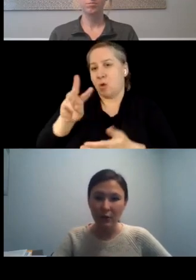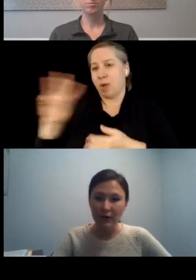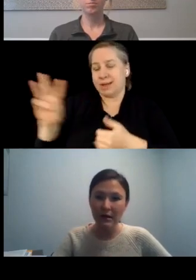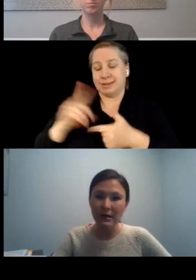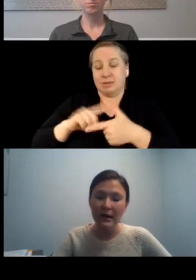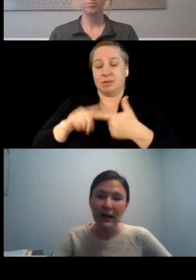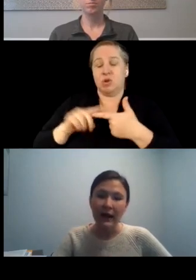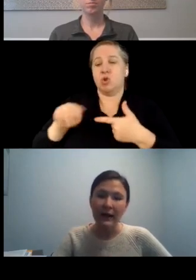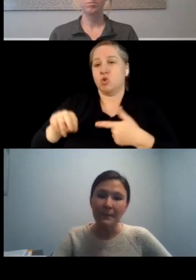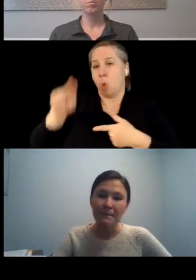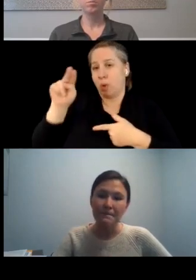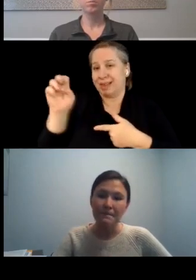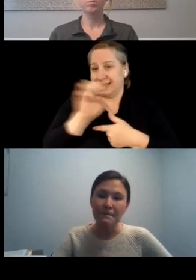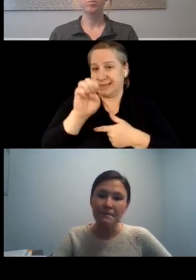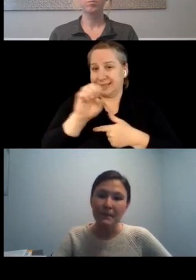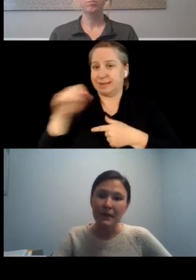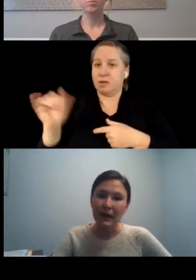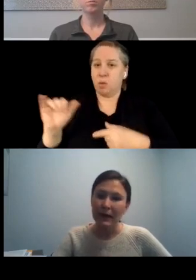as Florida.